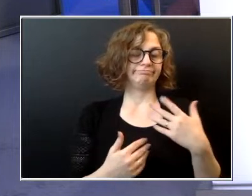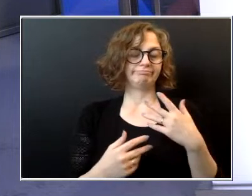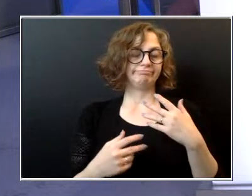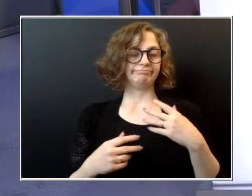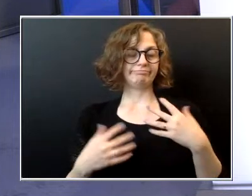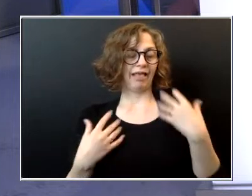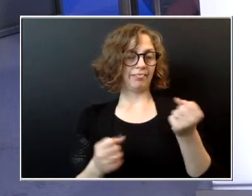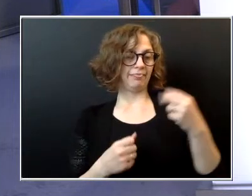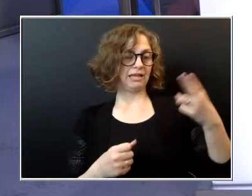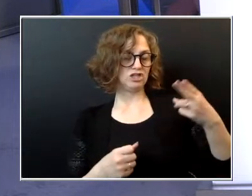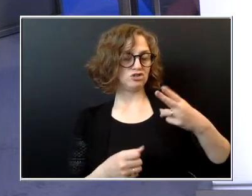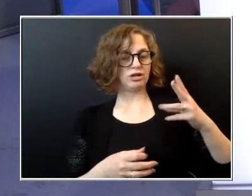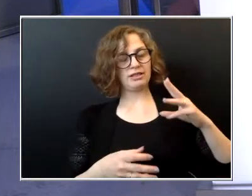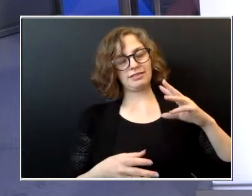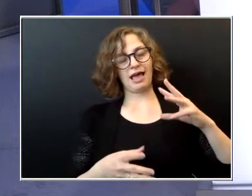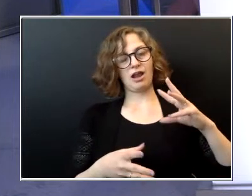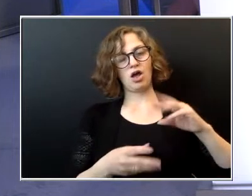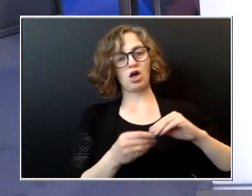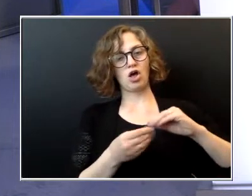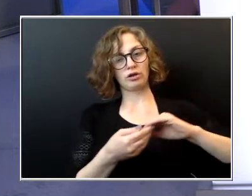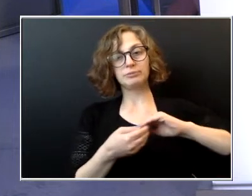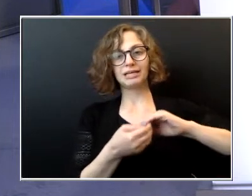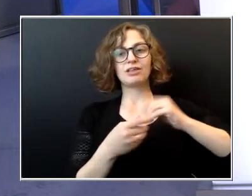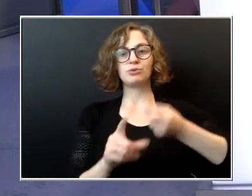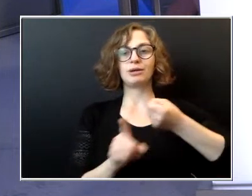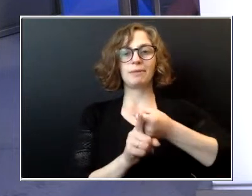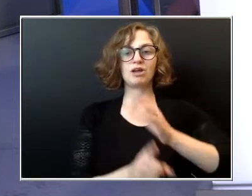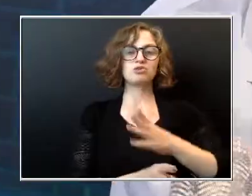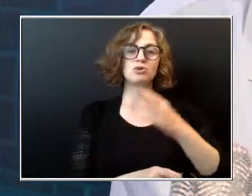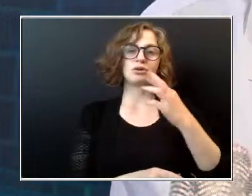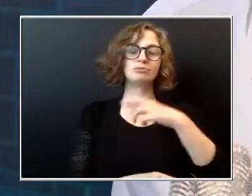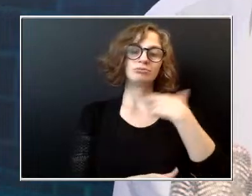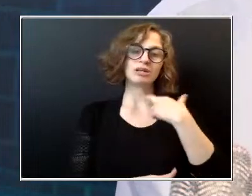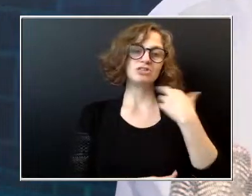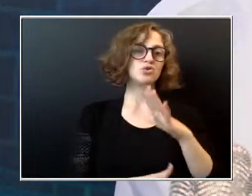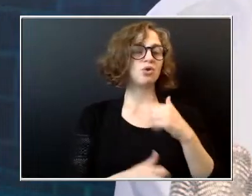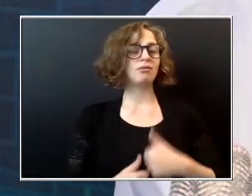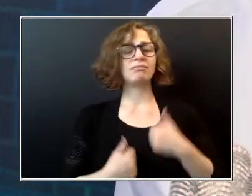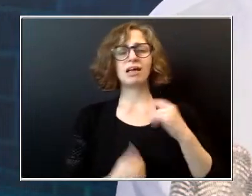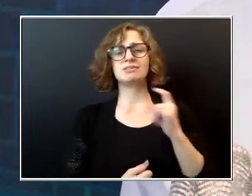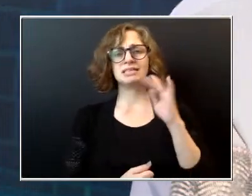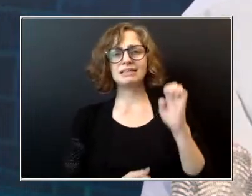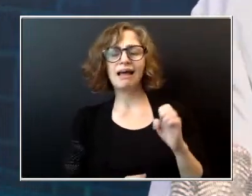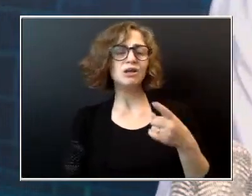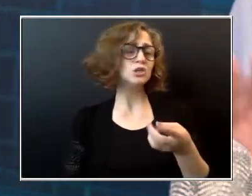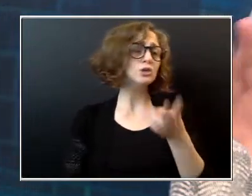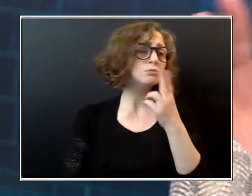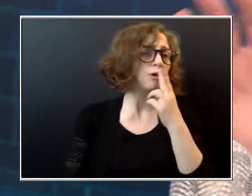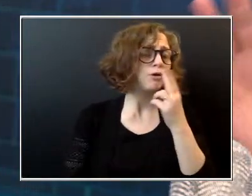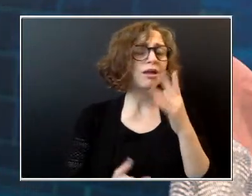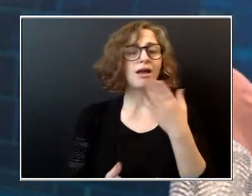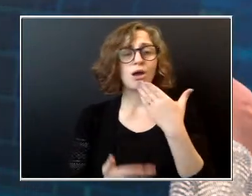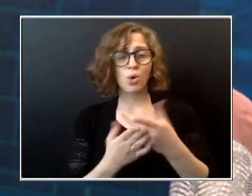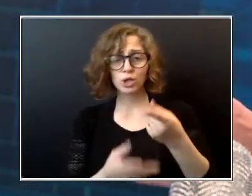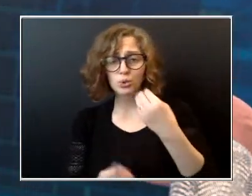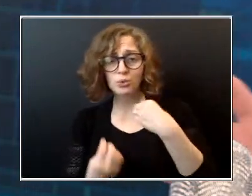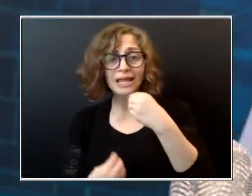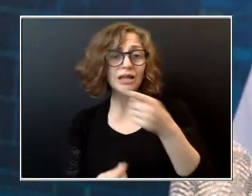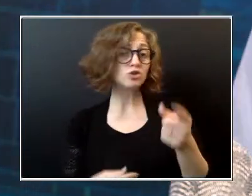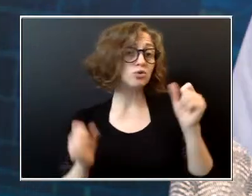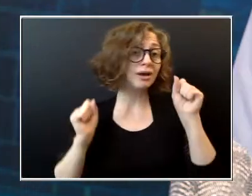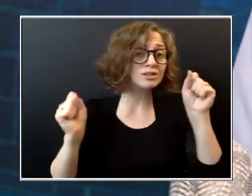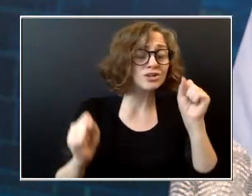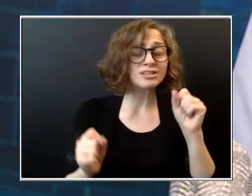Not to mention your lifestyle, whether you smoke, how well you eat, do you exercise, do you do your therapies? And so all those things come together